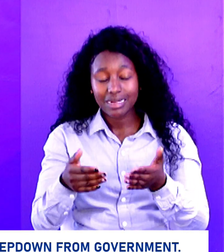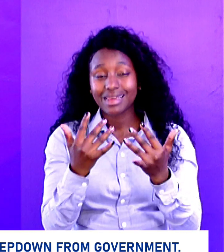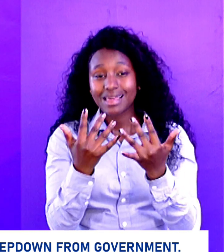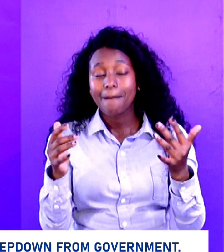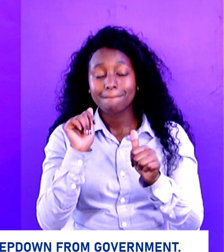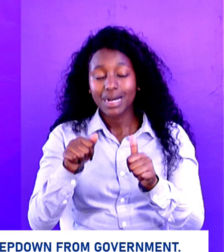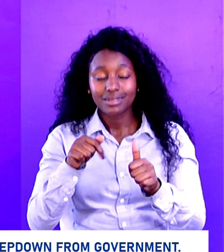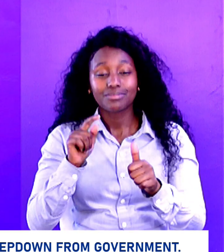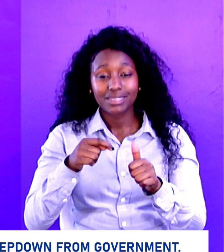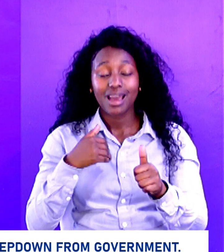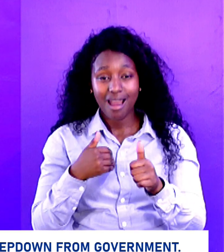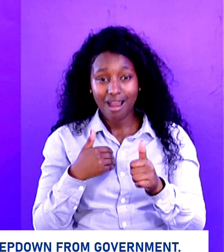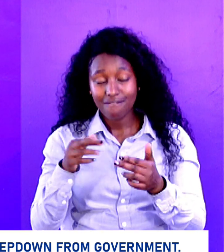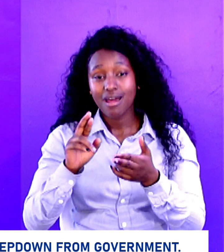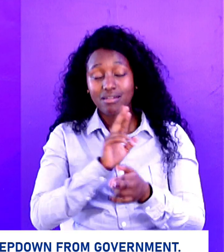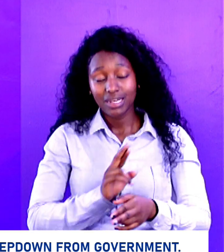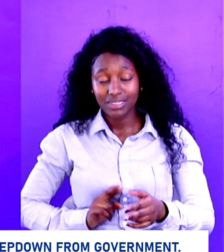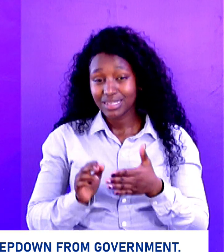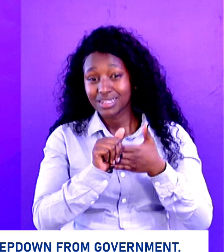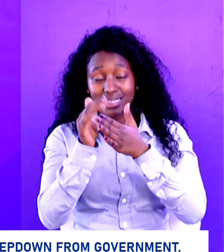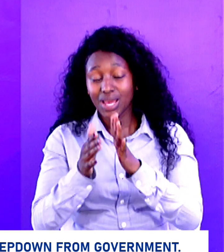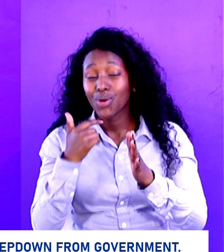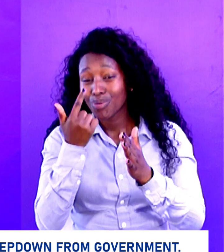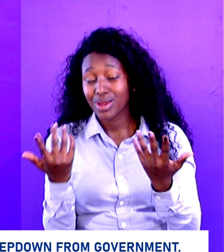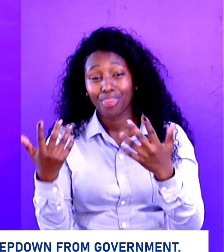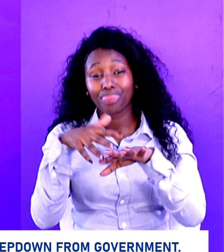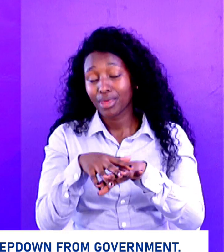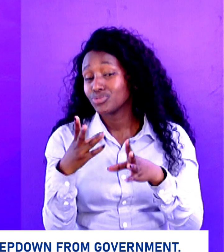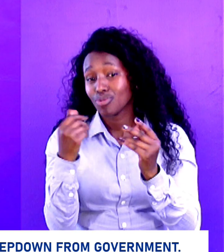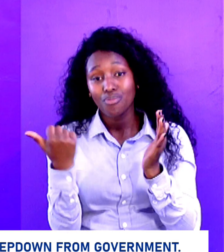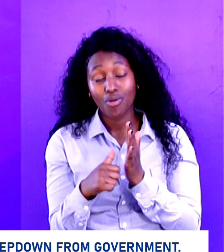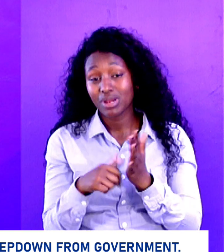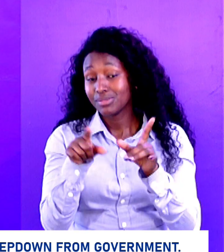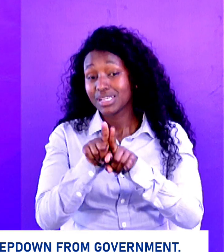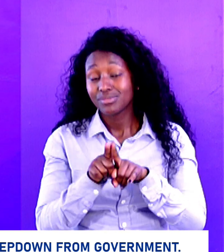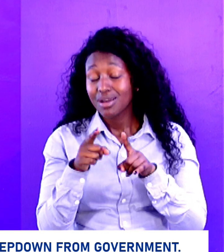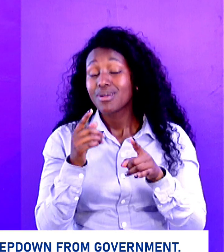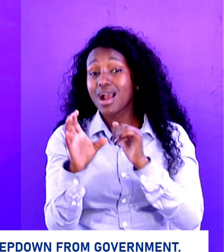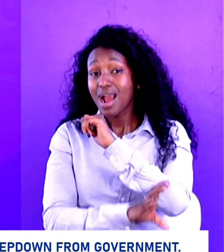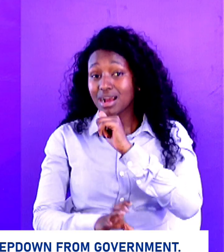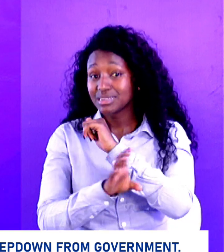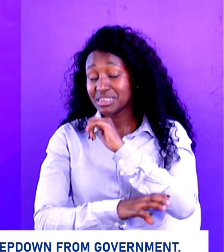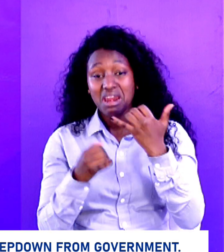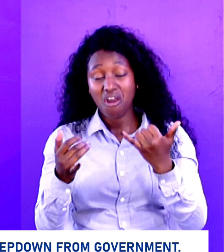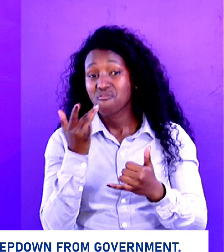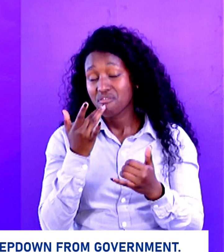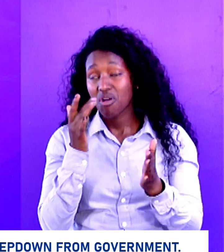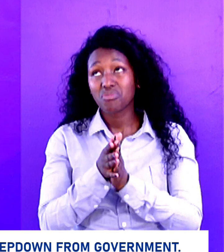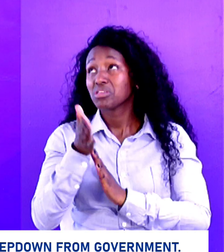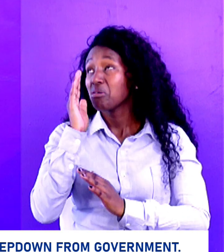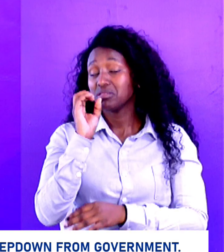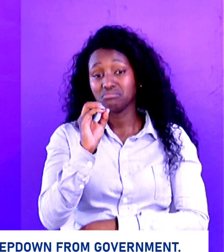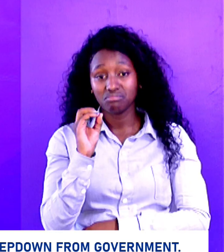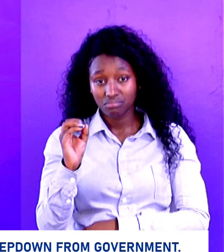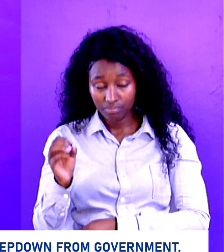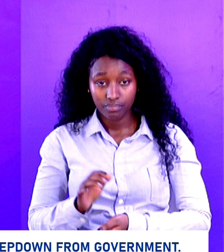intervention from religious leaders, suggesting that the country might have fallen out of favor with God. Korir